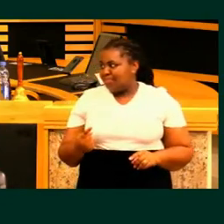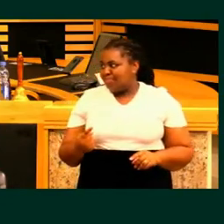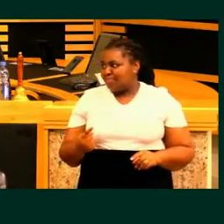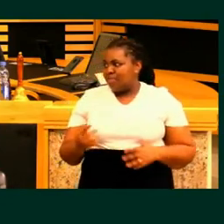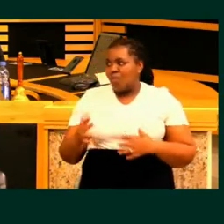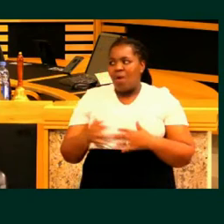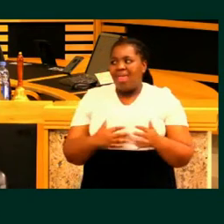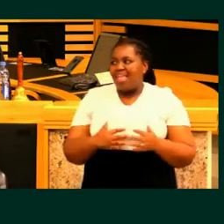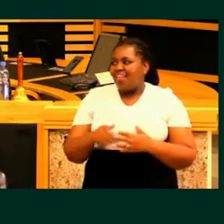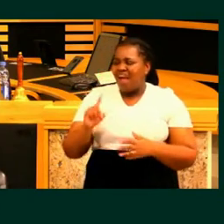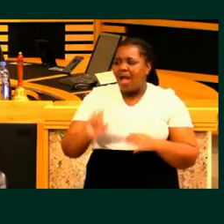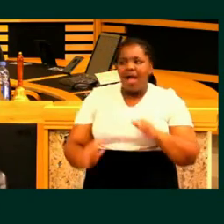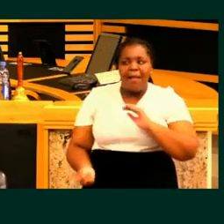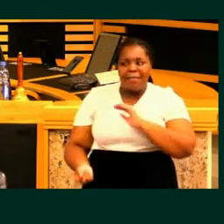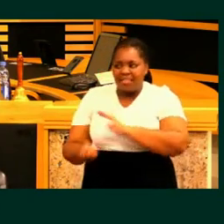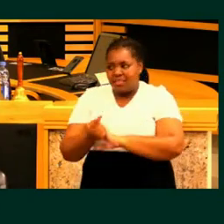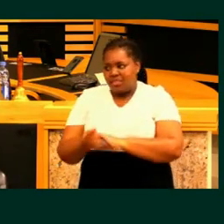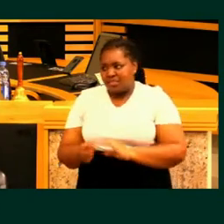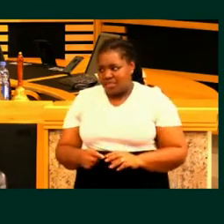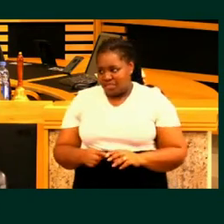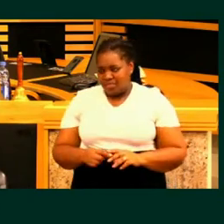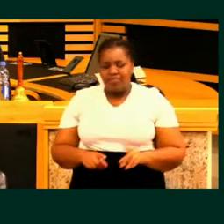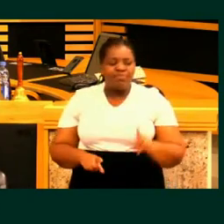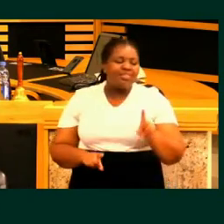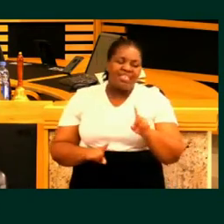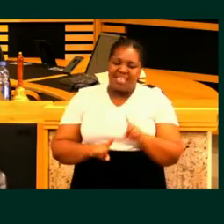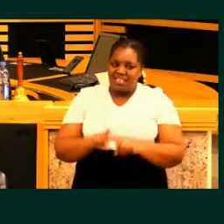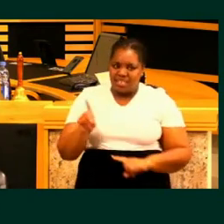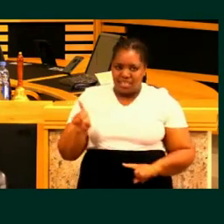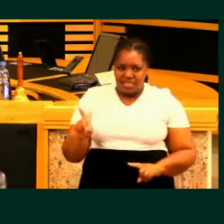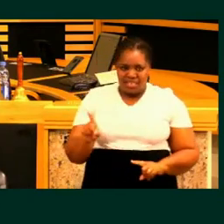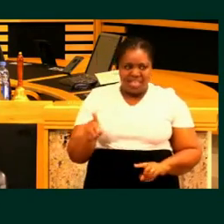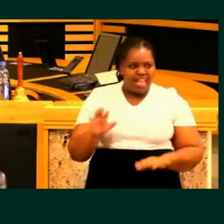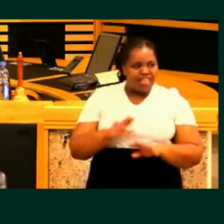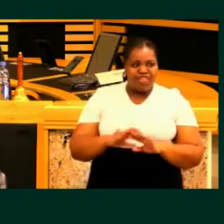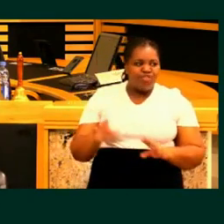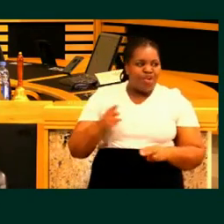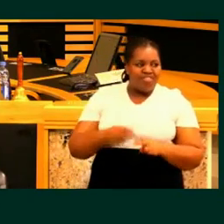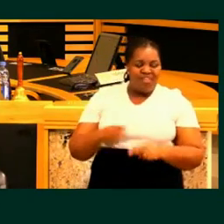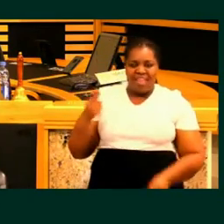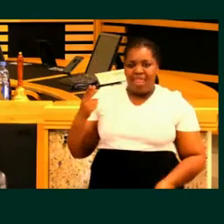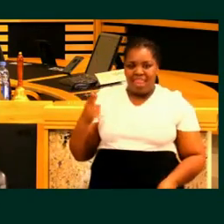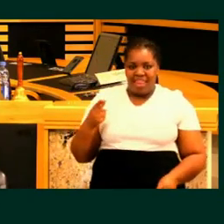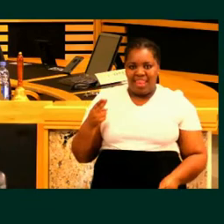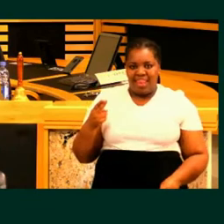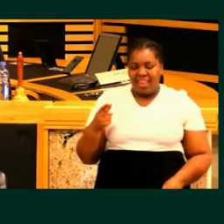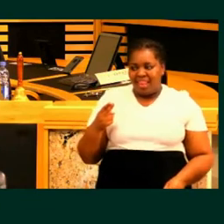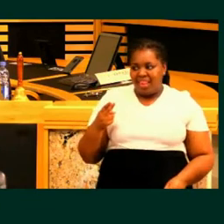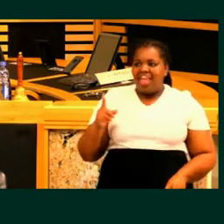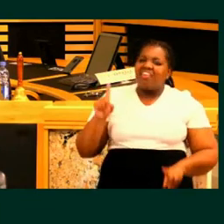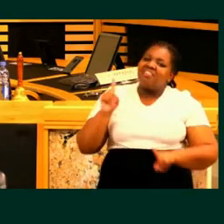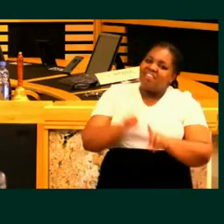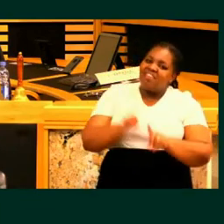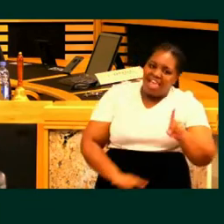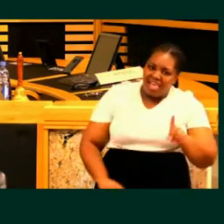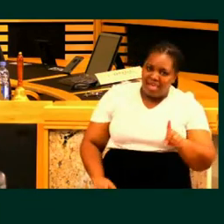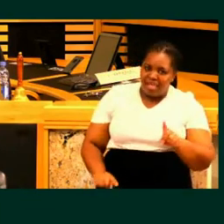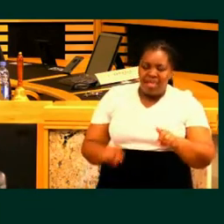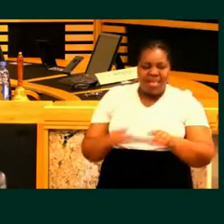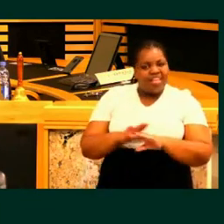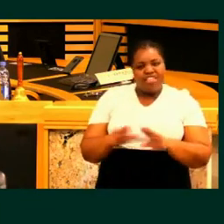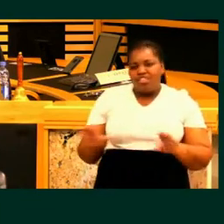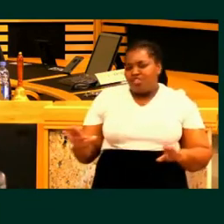whatever happens Success is Not final failure is